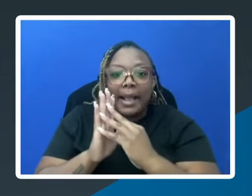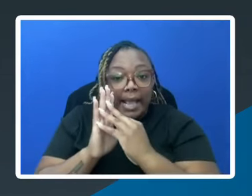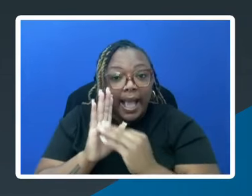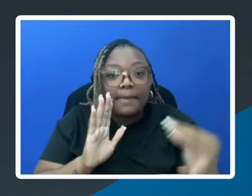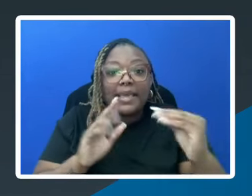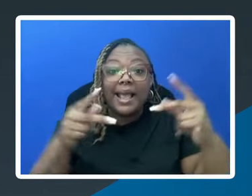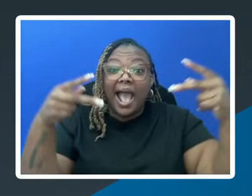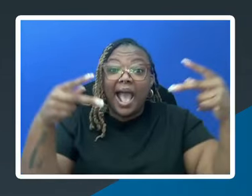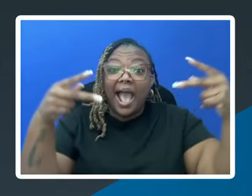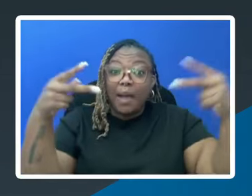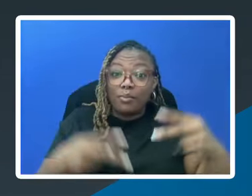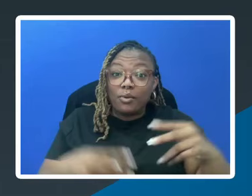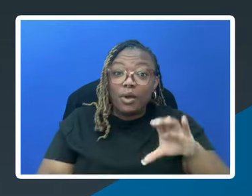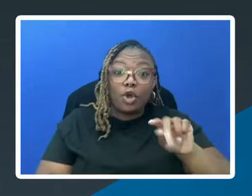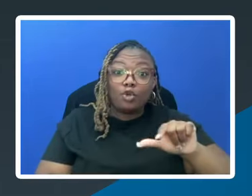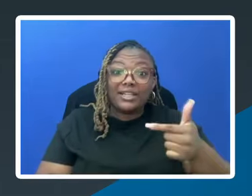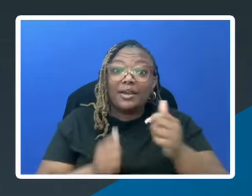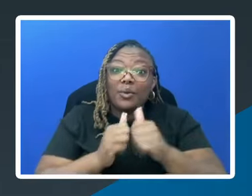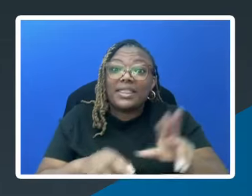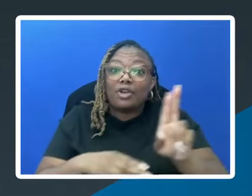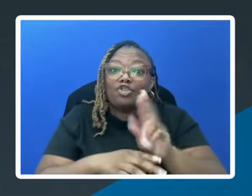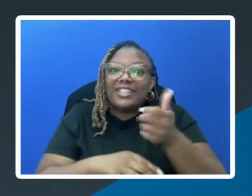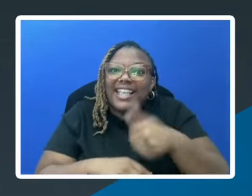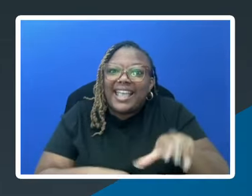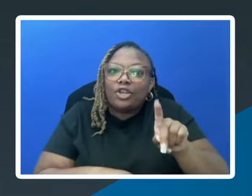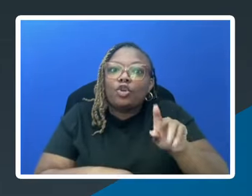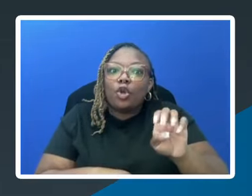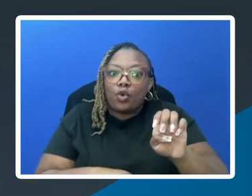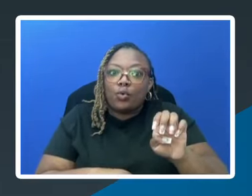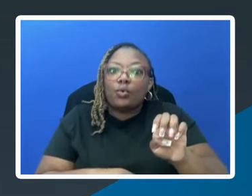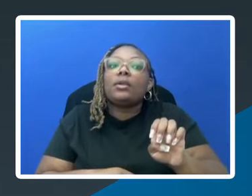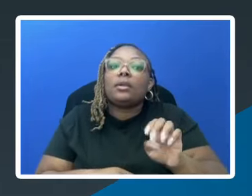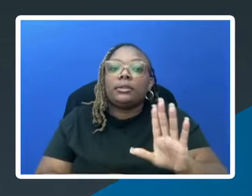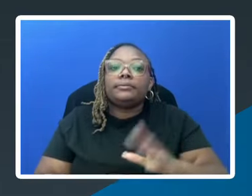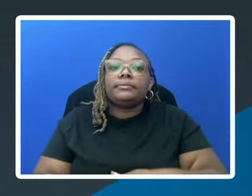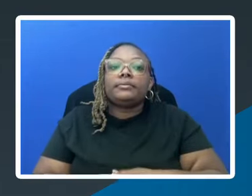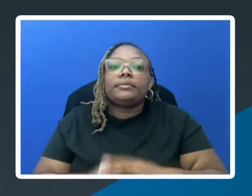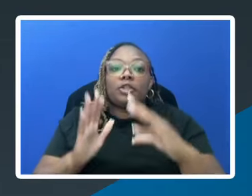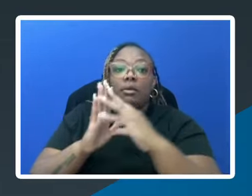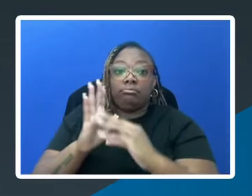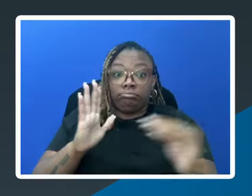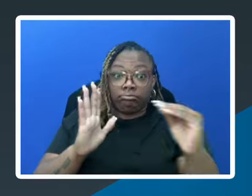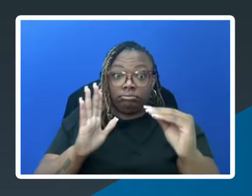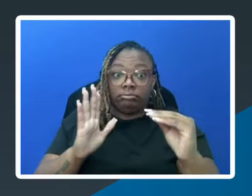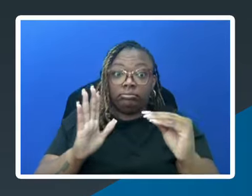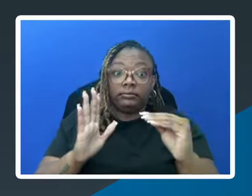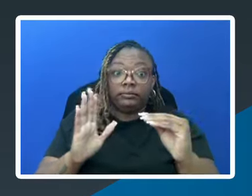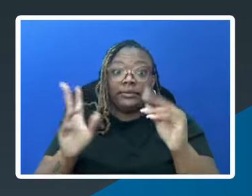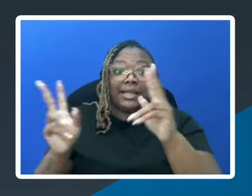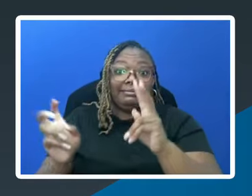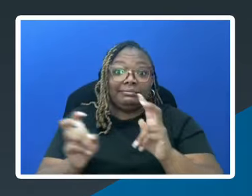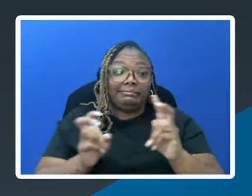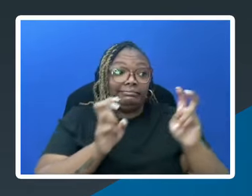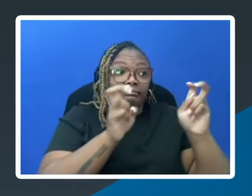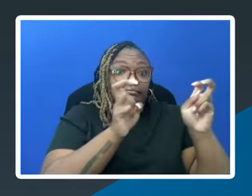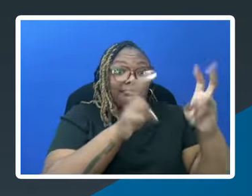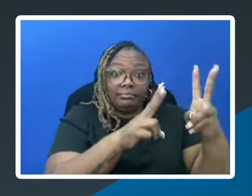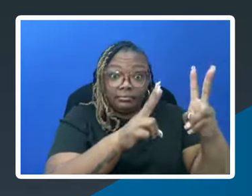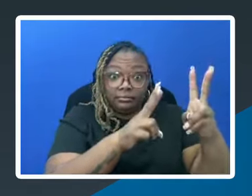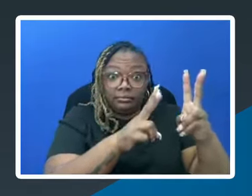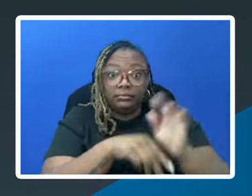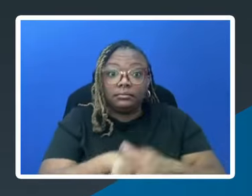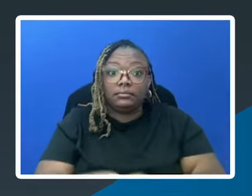I'm coding without using any code. So I'm going to go in here and I'm going to paste this in. Here we go.